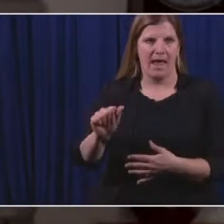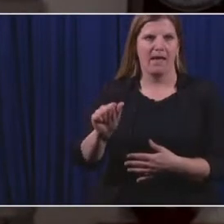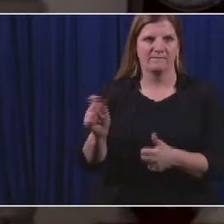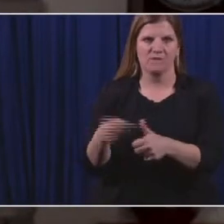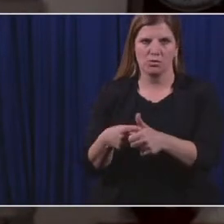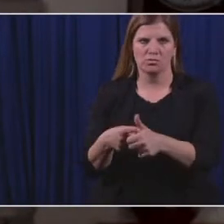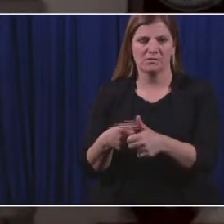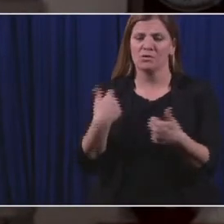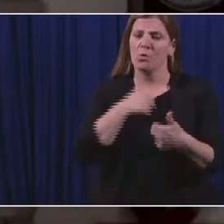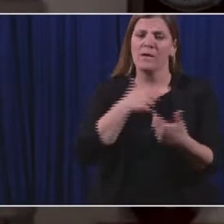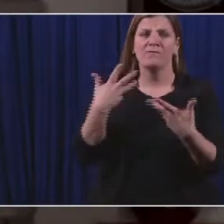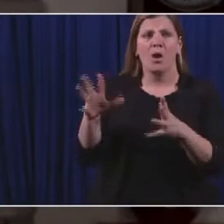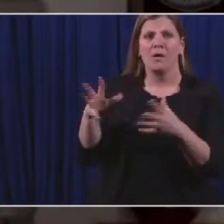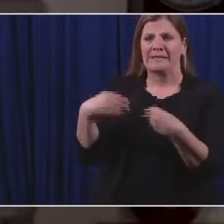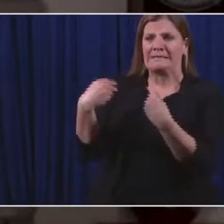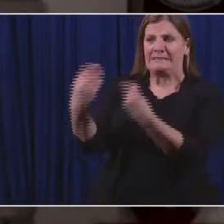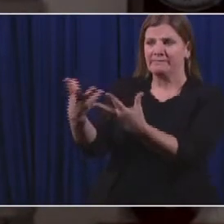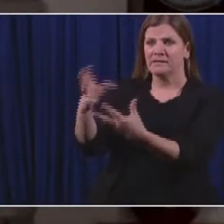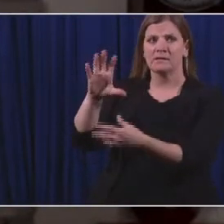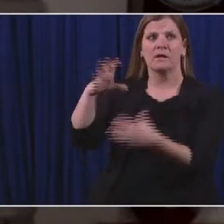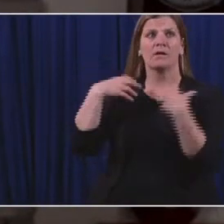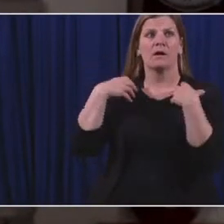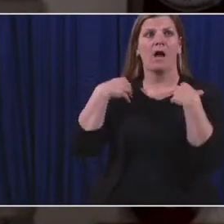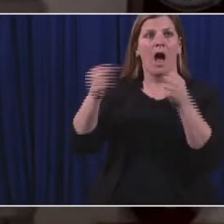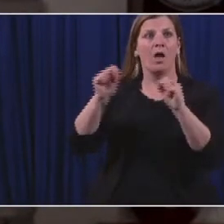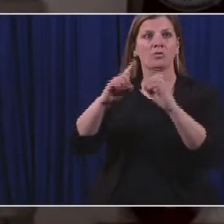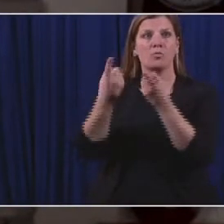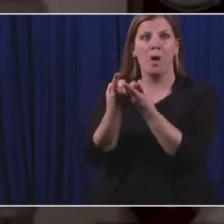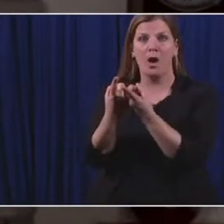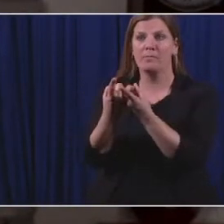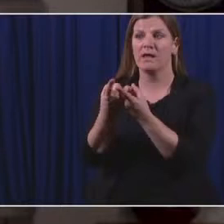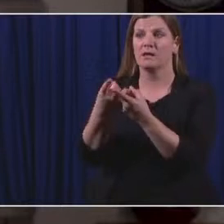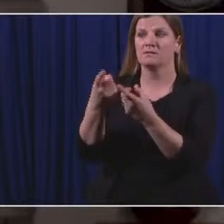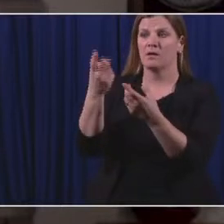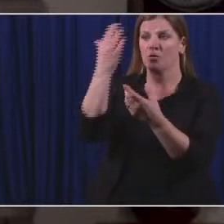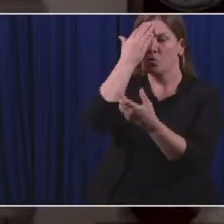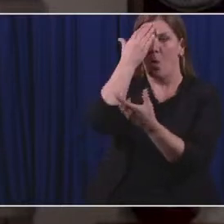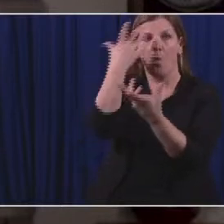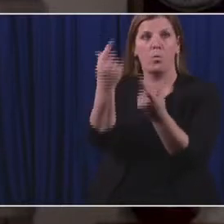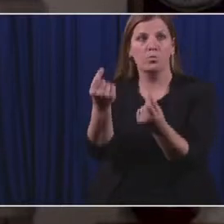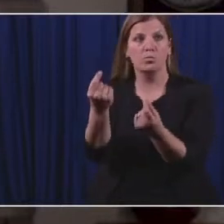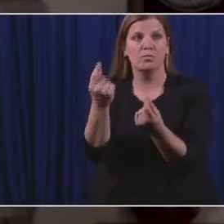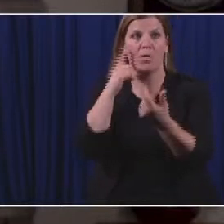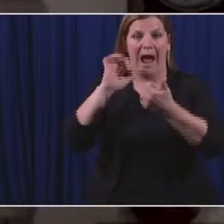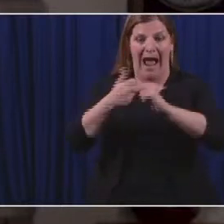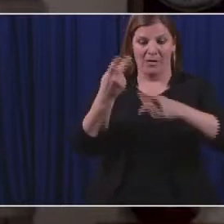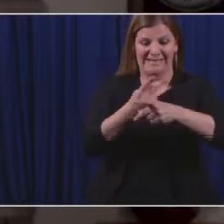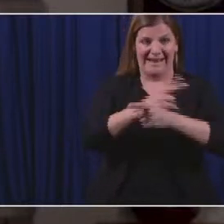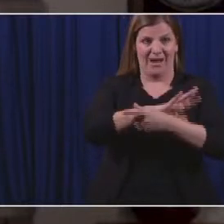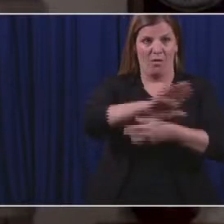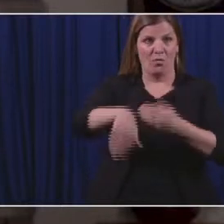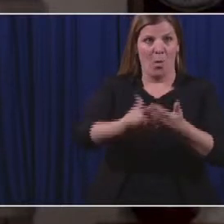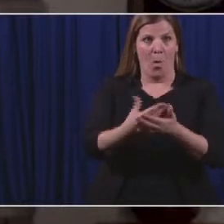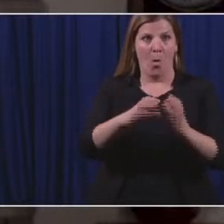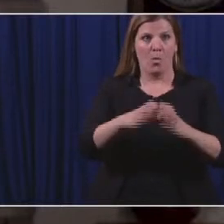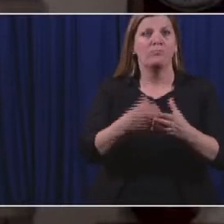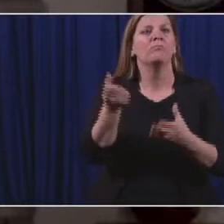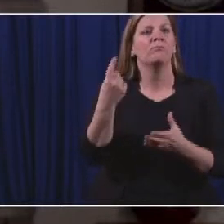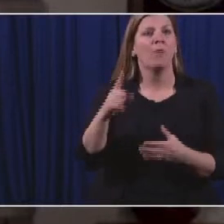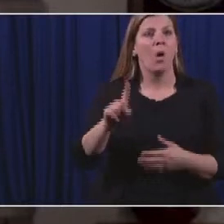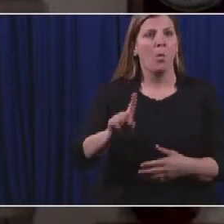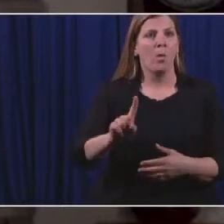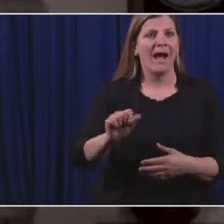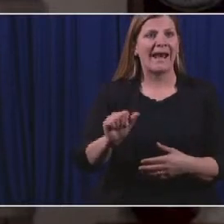We've given guidance to everyone who should be in that first group. And it's a pretty large group. It's not a small group. So we will be